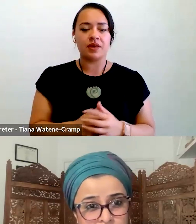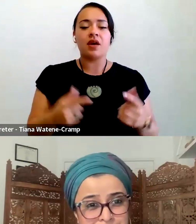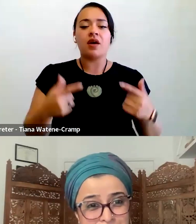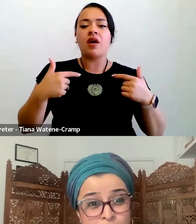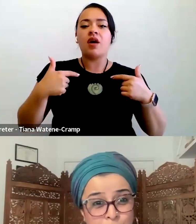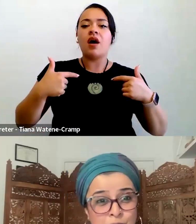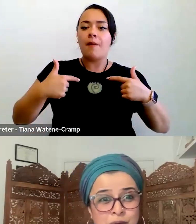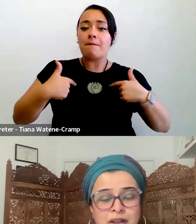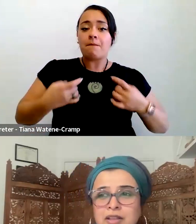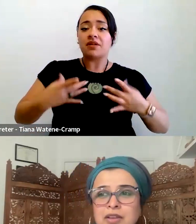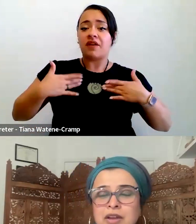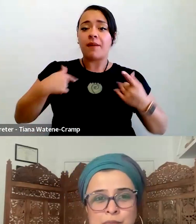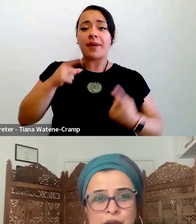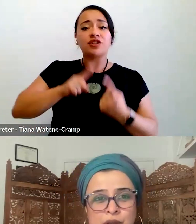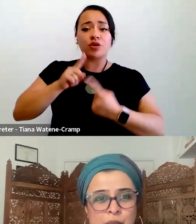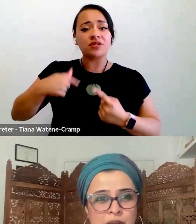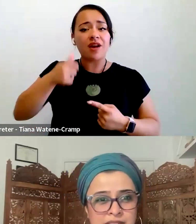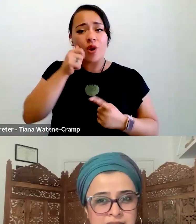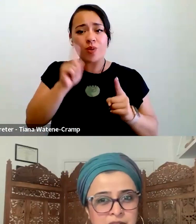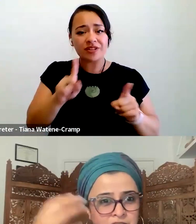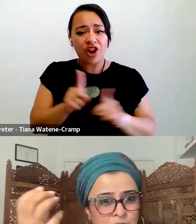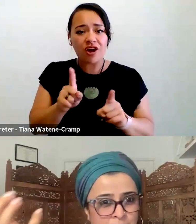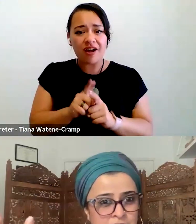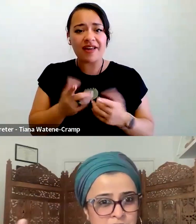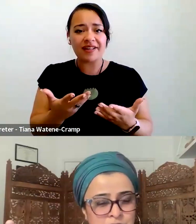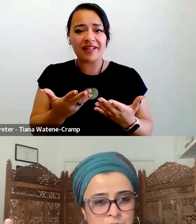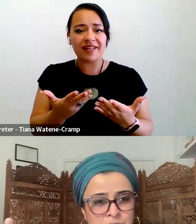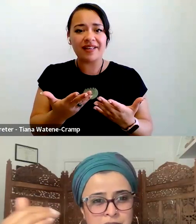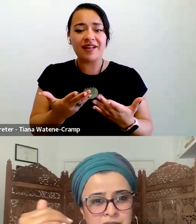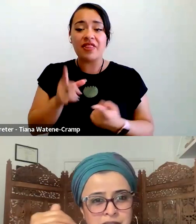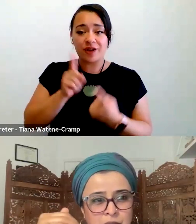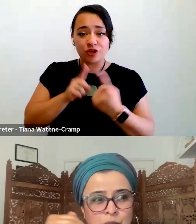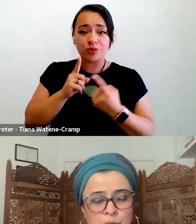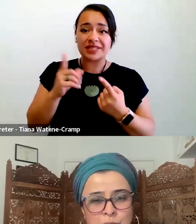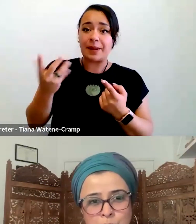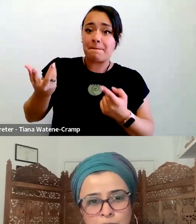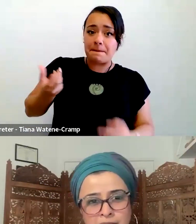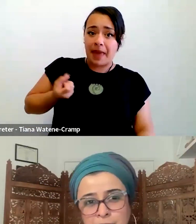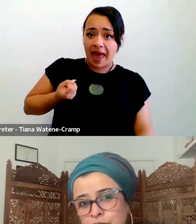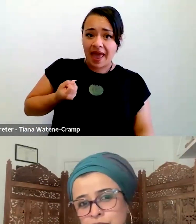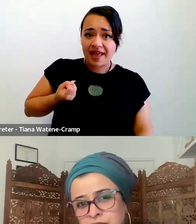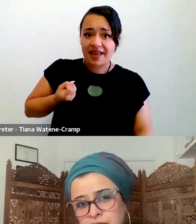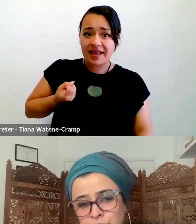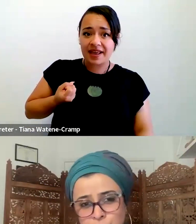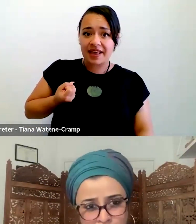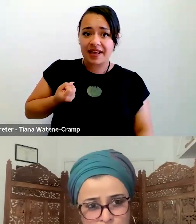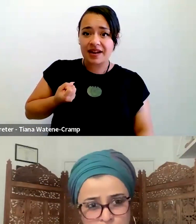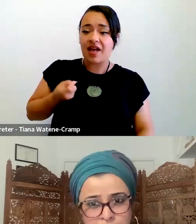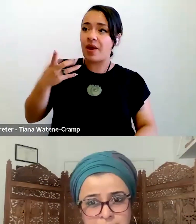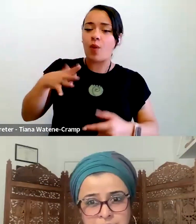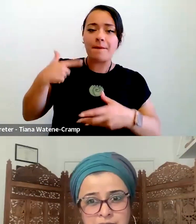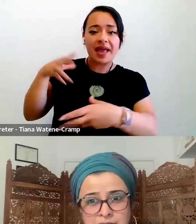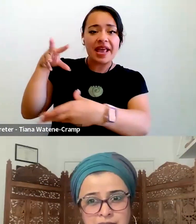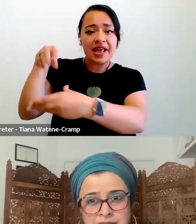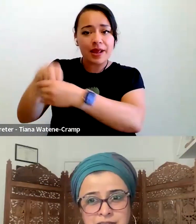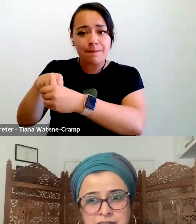consultant, I know. As a consultant, I'll get paid to do something, but when people want my input and talent from a cultural